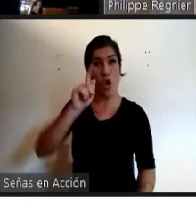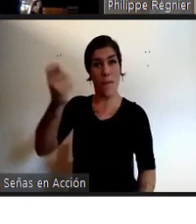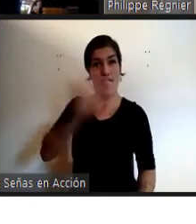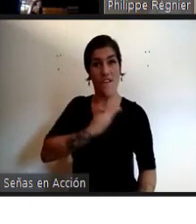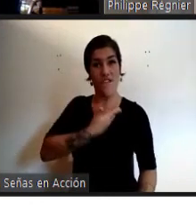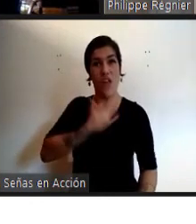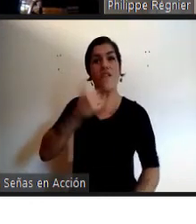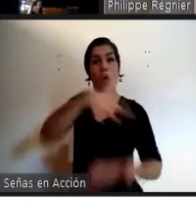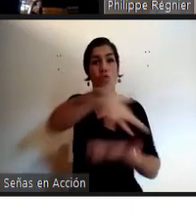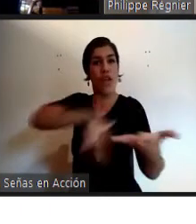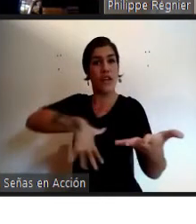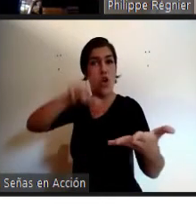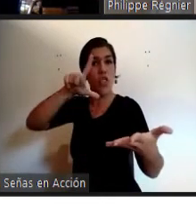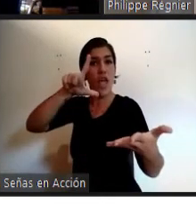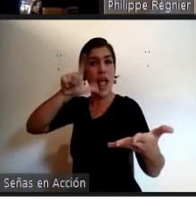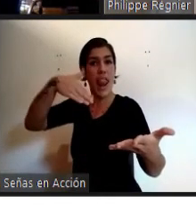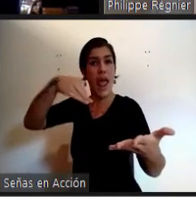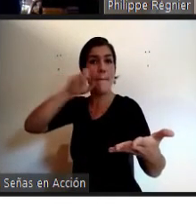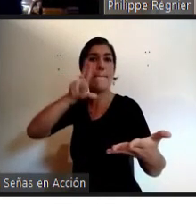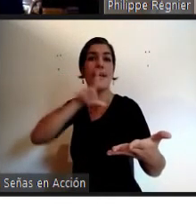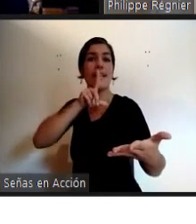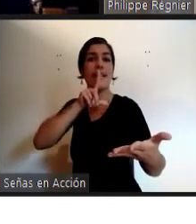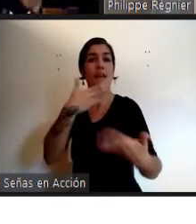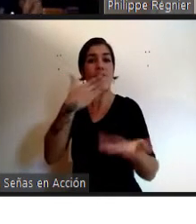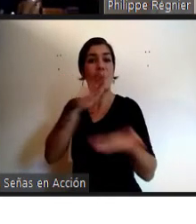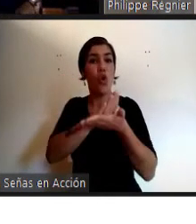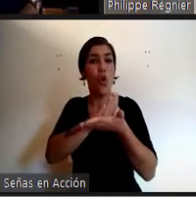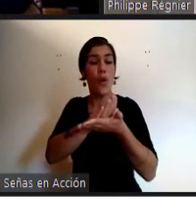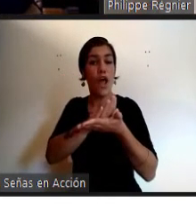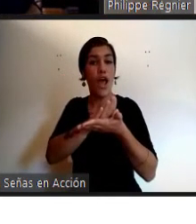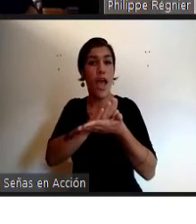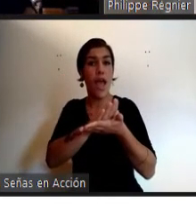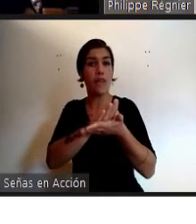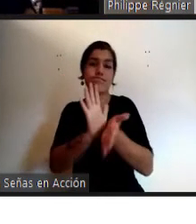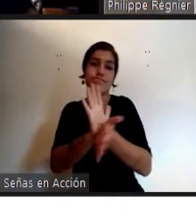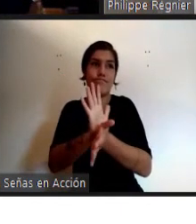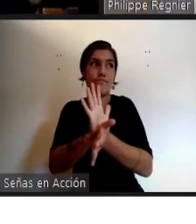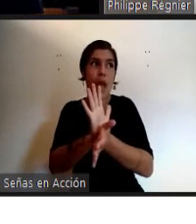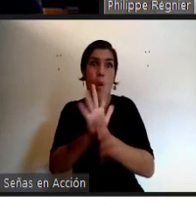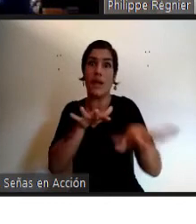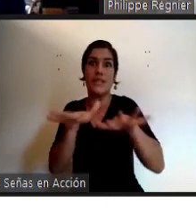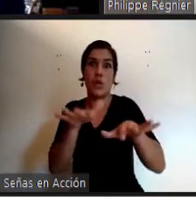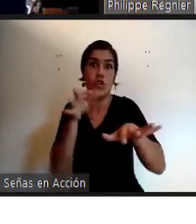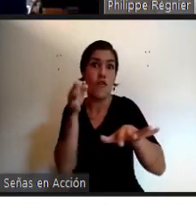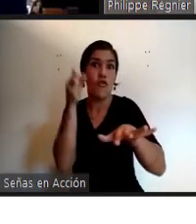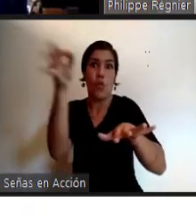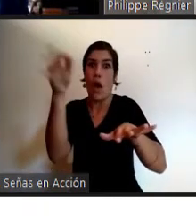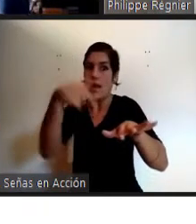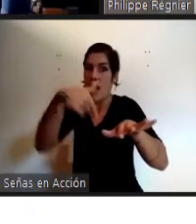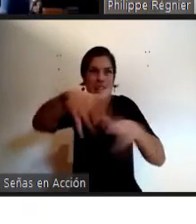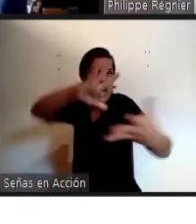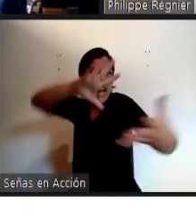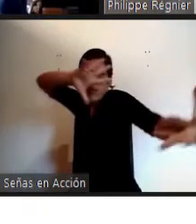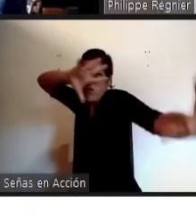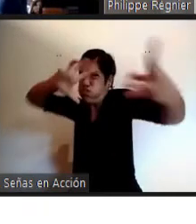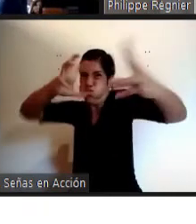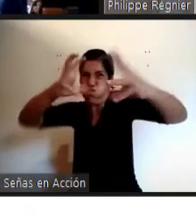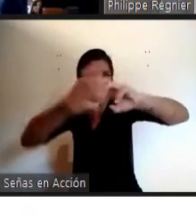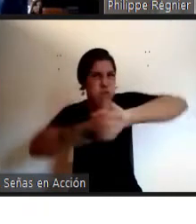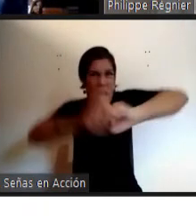had a text of Agamer that thought one of the lines of thought, it would be kind of